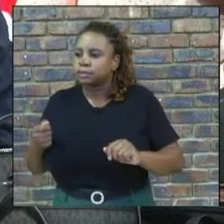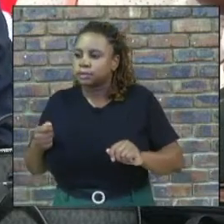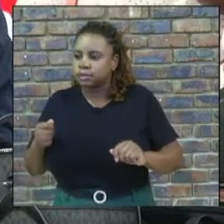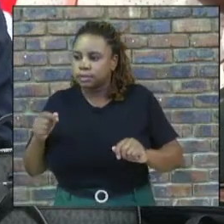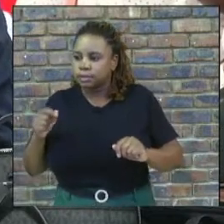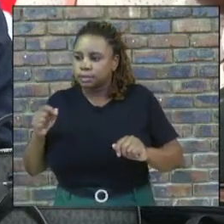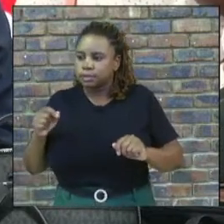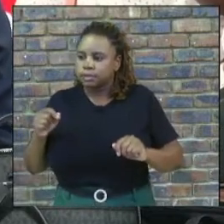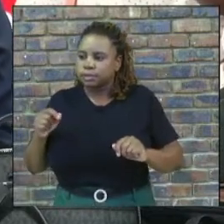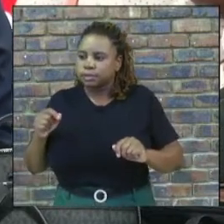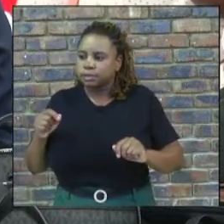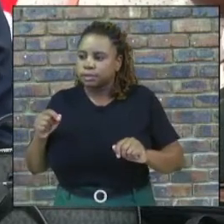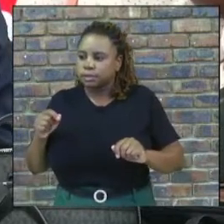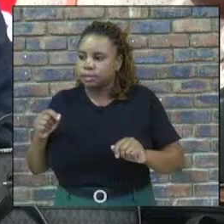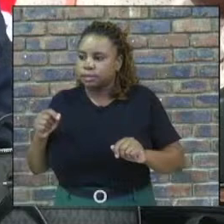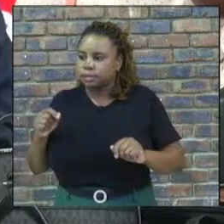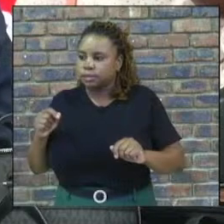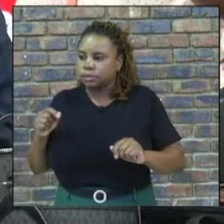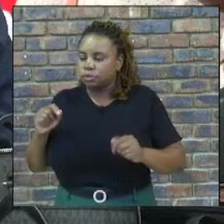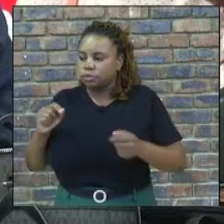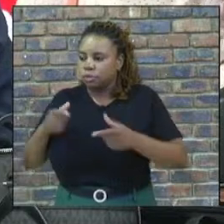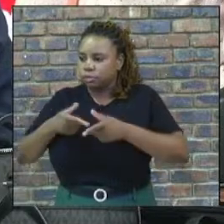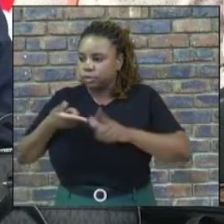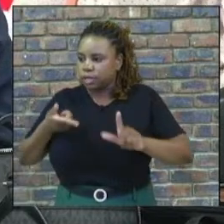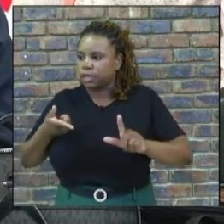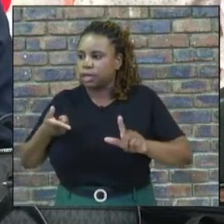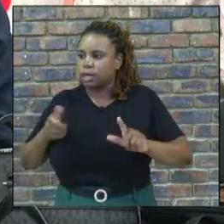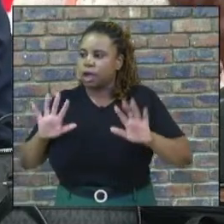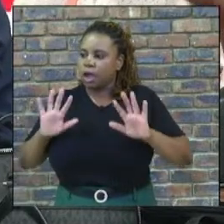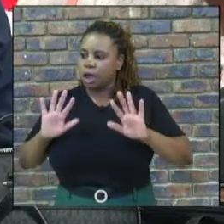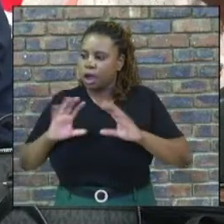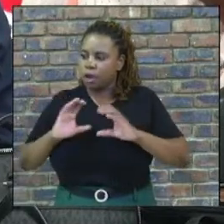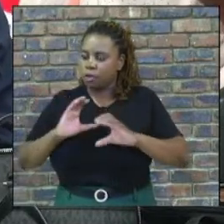construction of pipeline, and there will also be